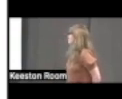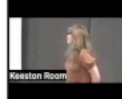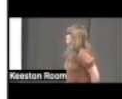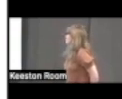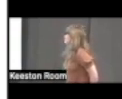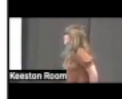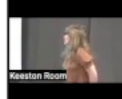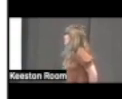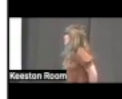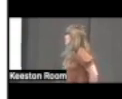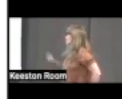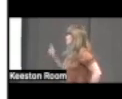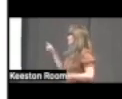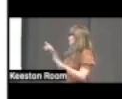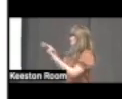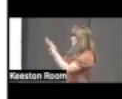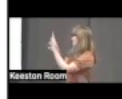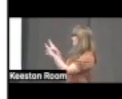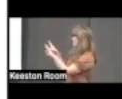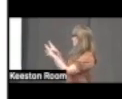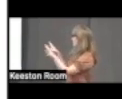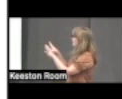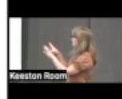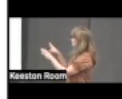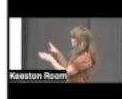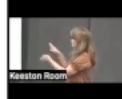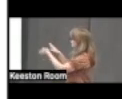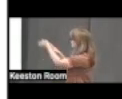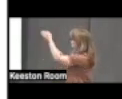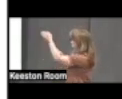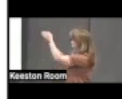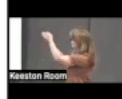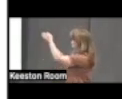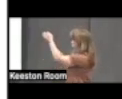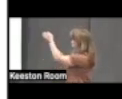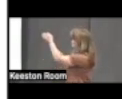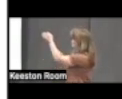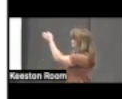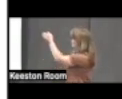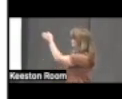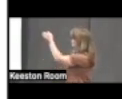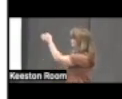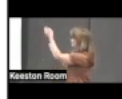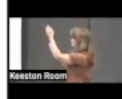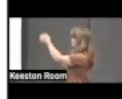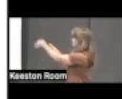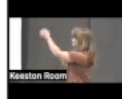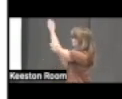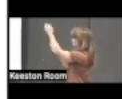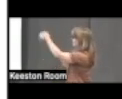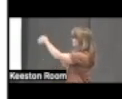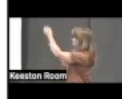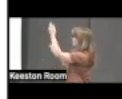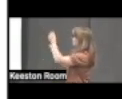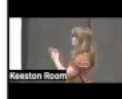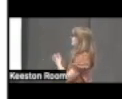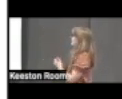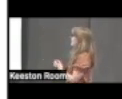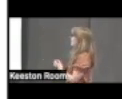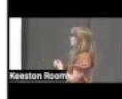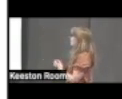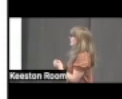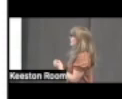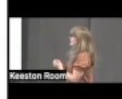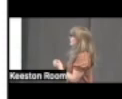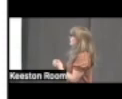Ph.D. research. And I'll explain the graph a little bit. So the y-axis, or the vertical axis going